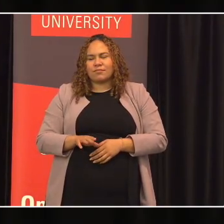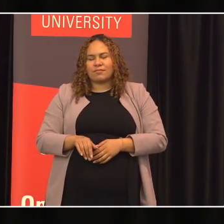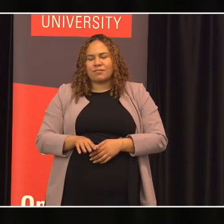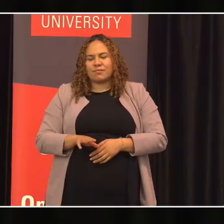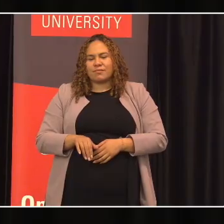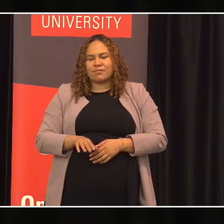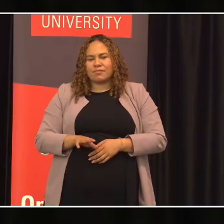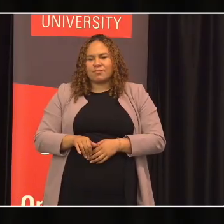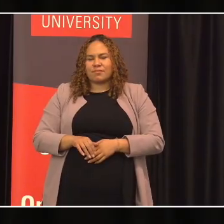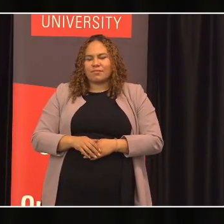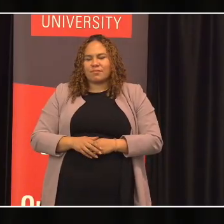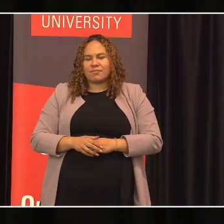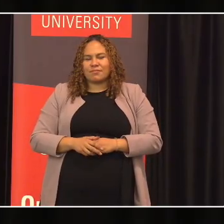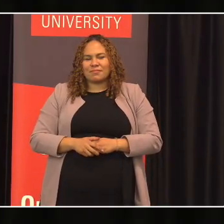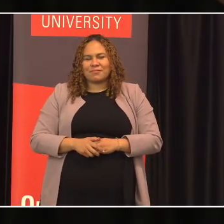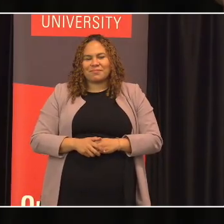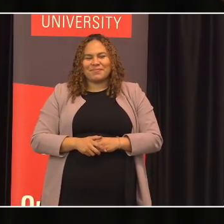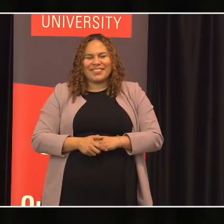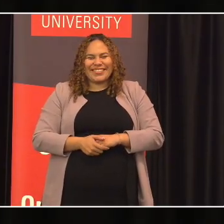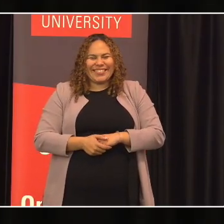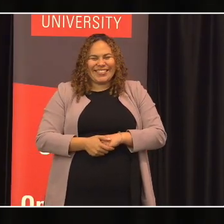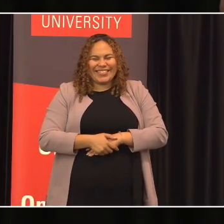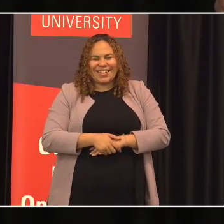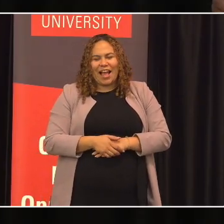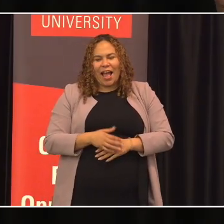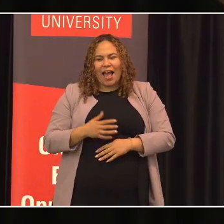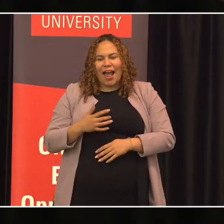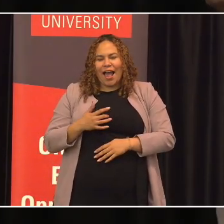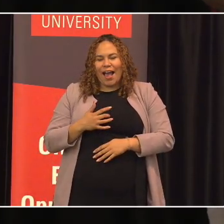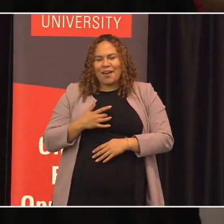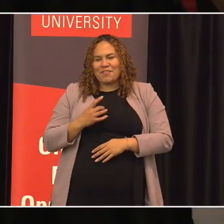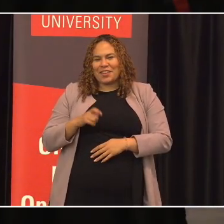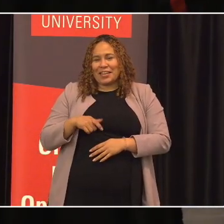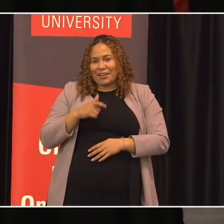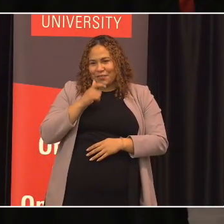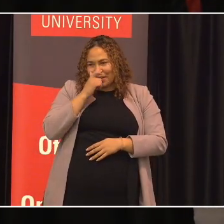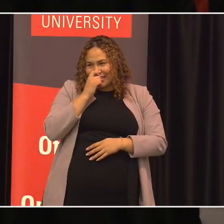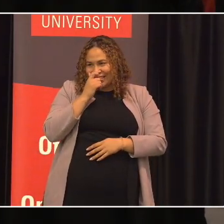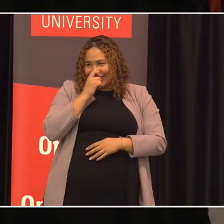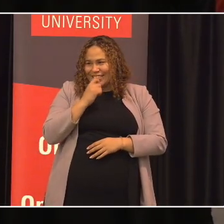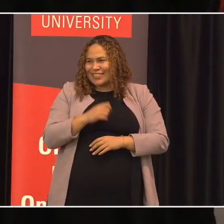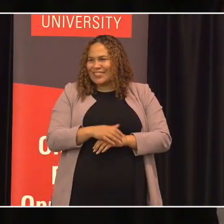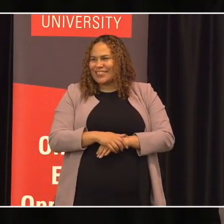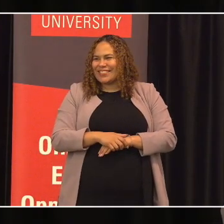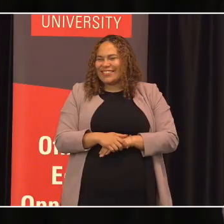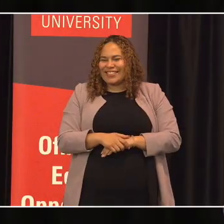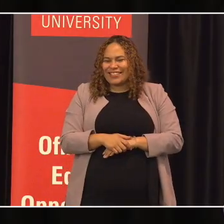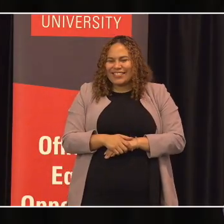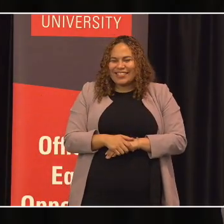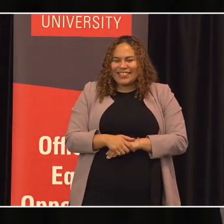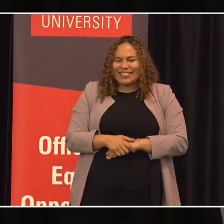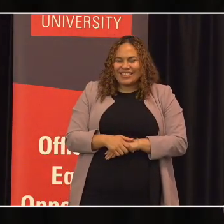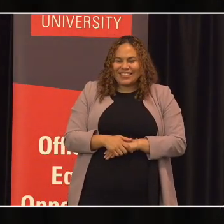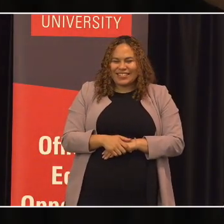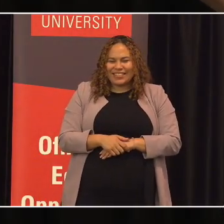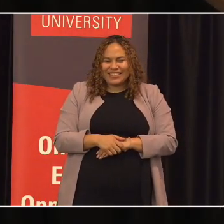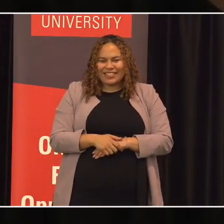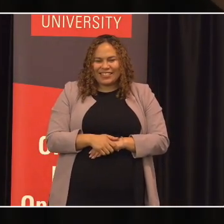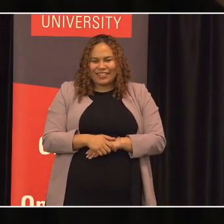All righty. Put it right up. I'm going to look at it. Yep. This is for the clicker. Oh,